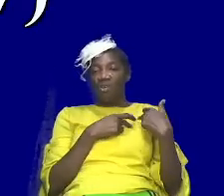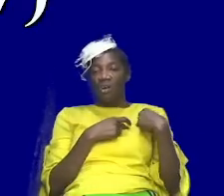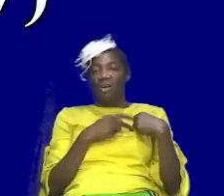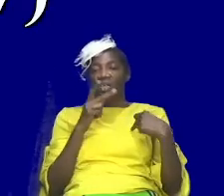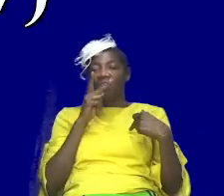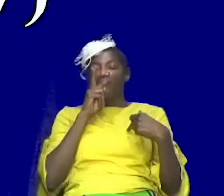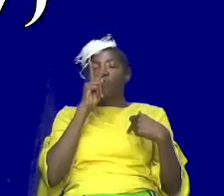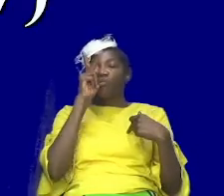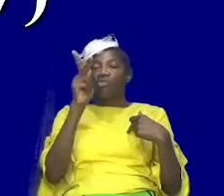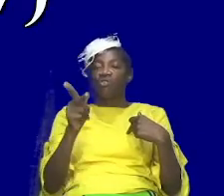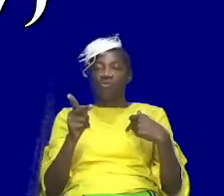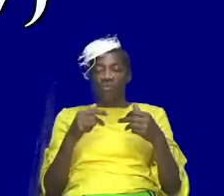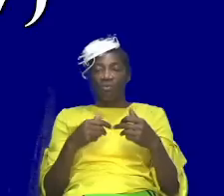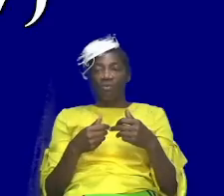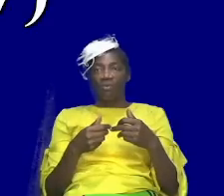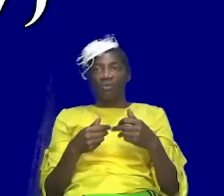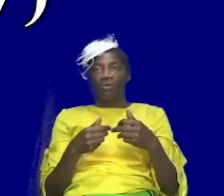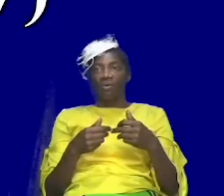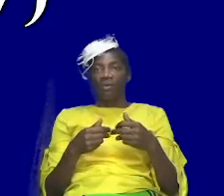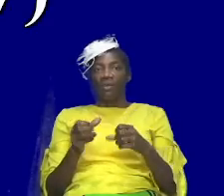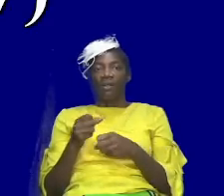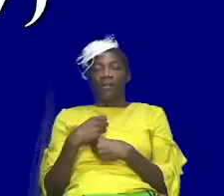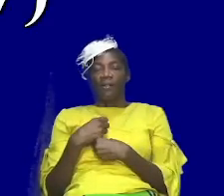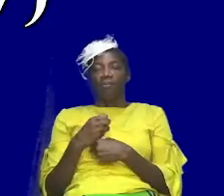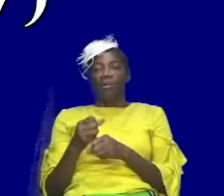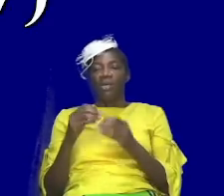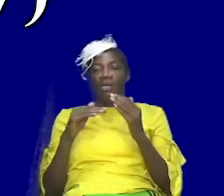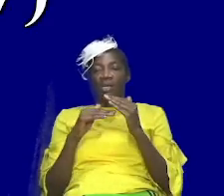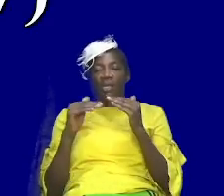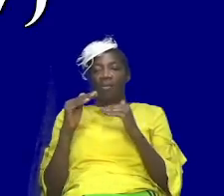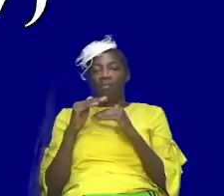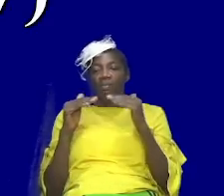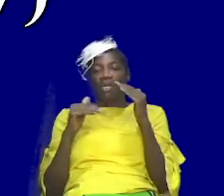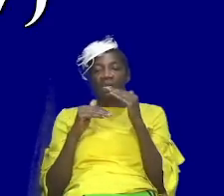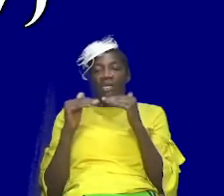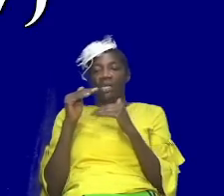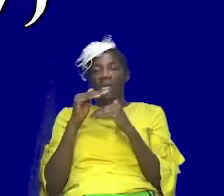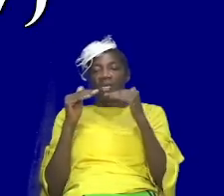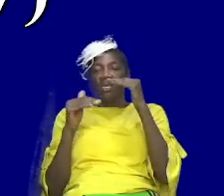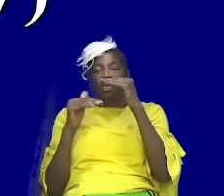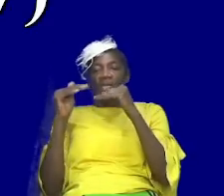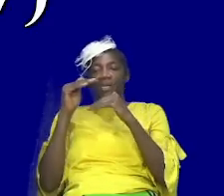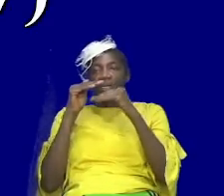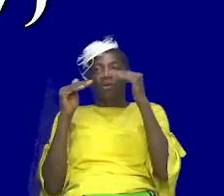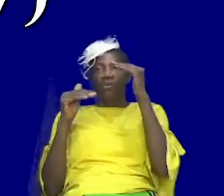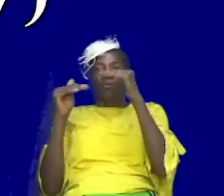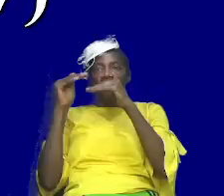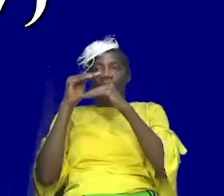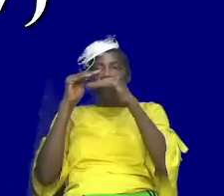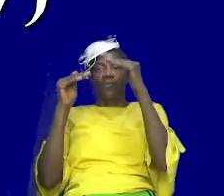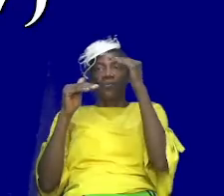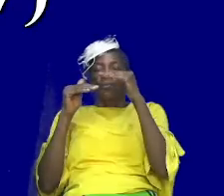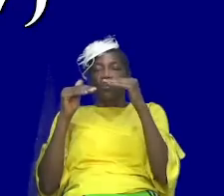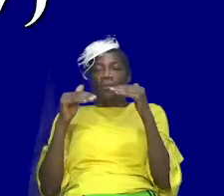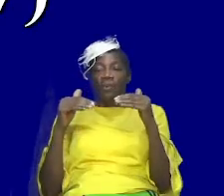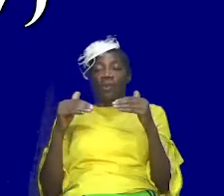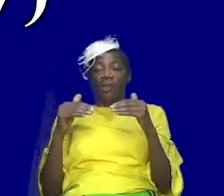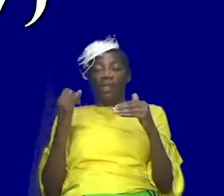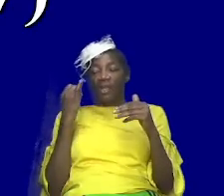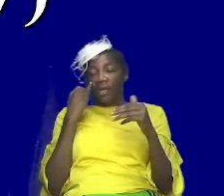pure motive, it is causing the building to go up. And if our